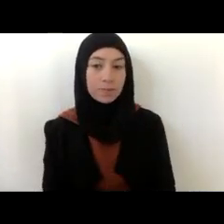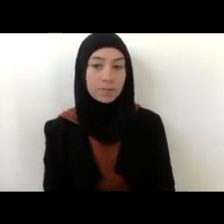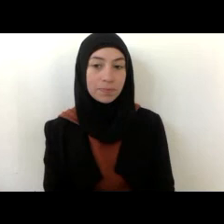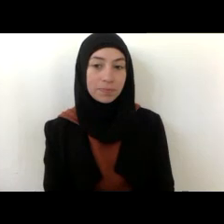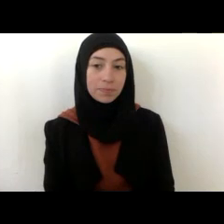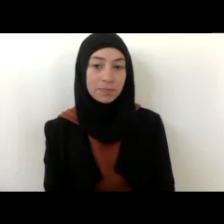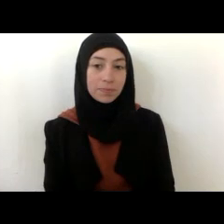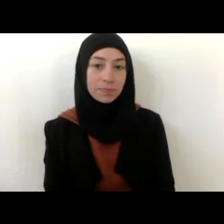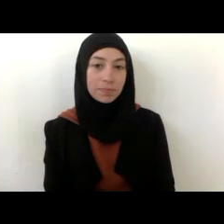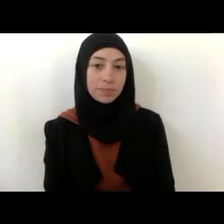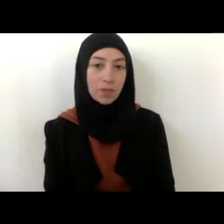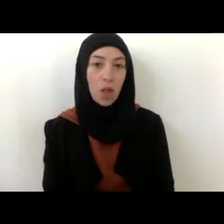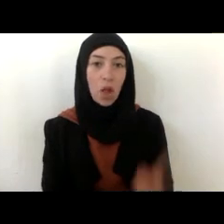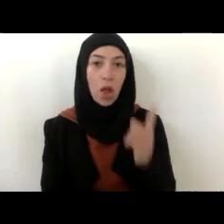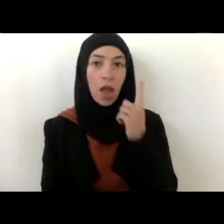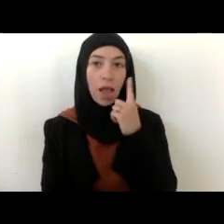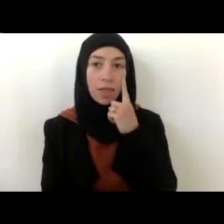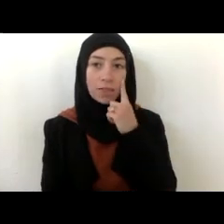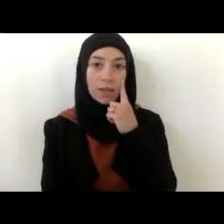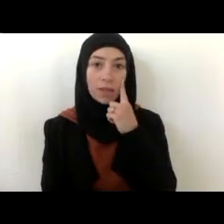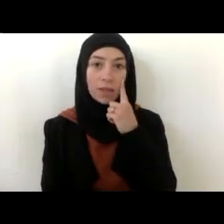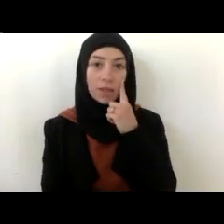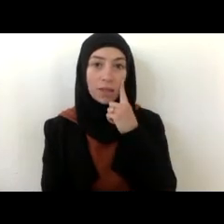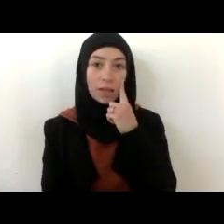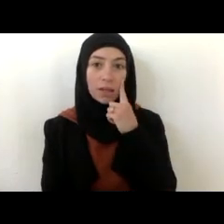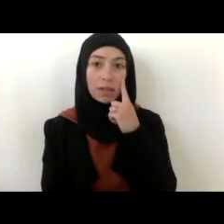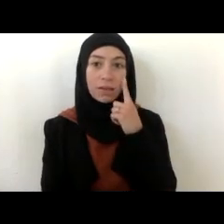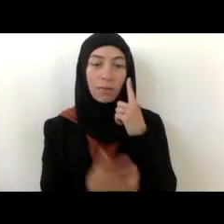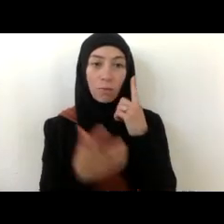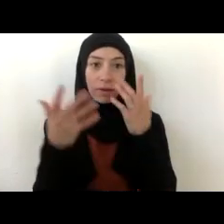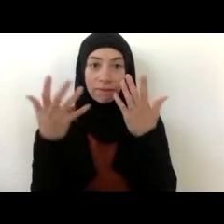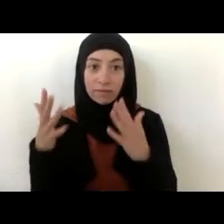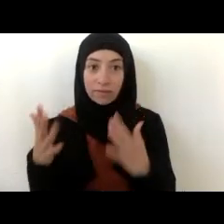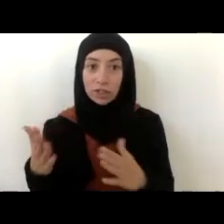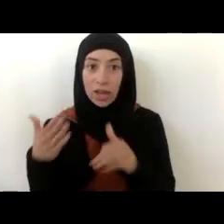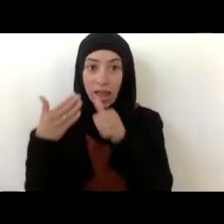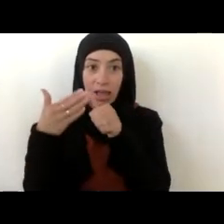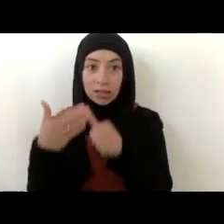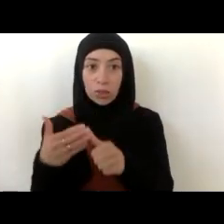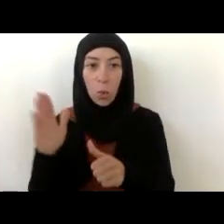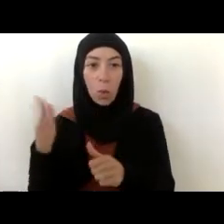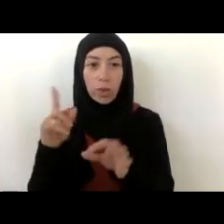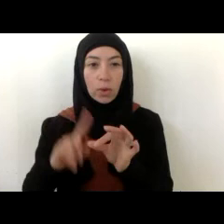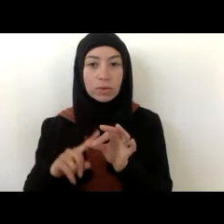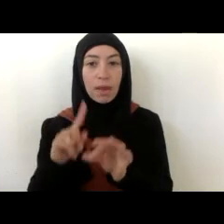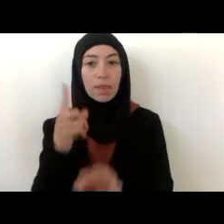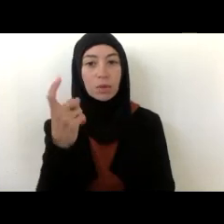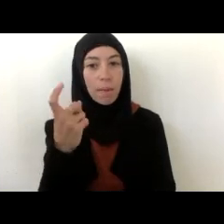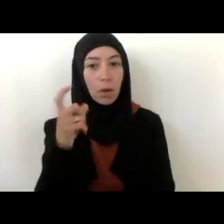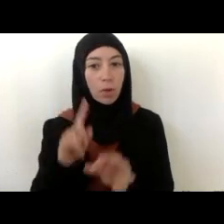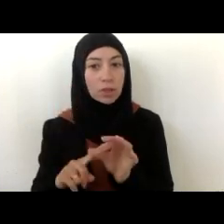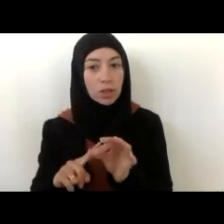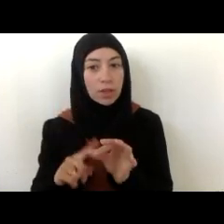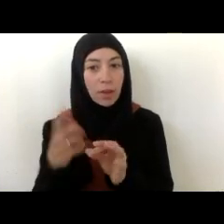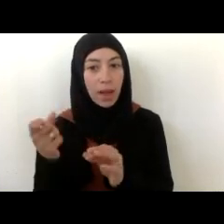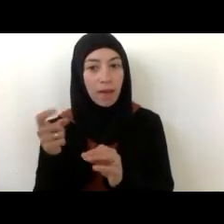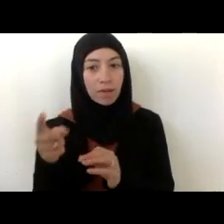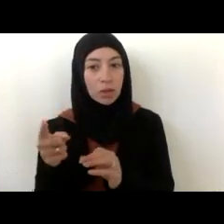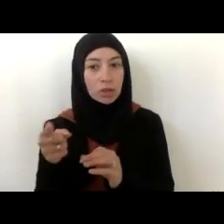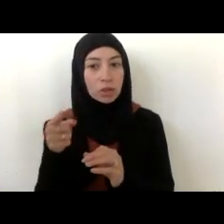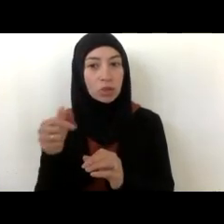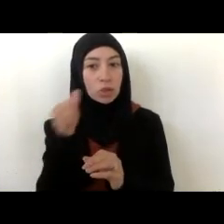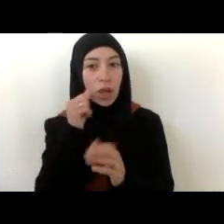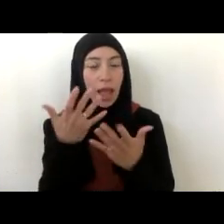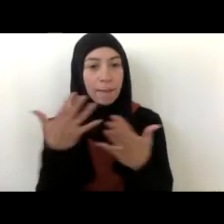I think we're up to date with some of the questions. There is one that's just come in. Do you estimate how many groups